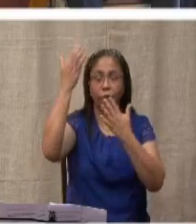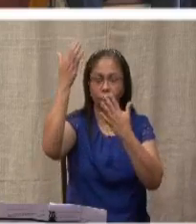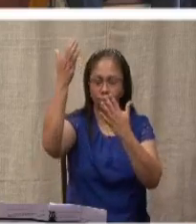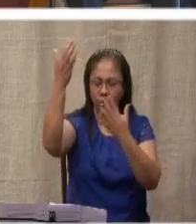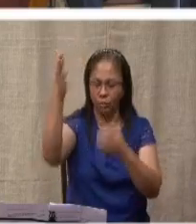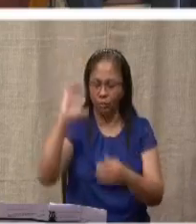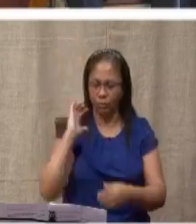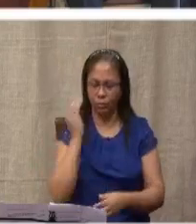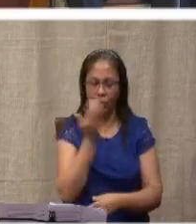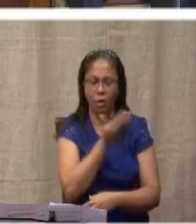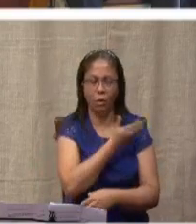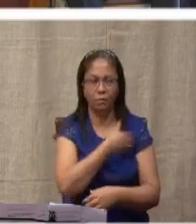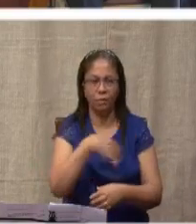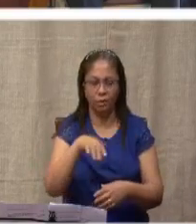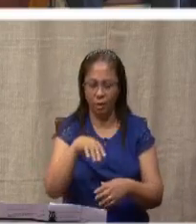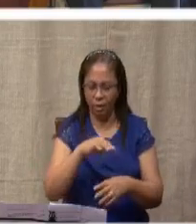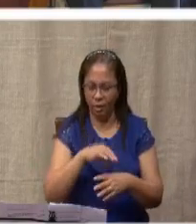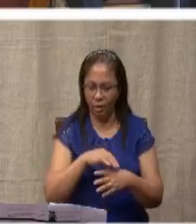we